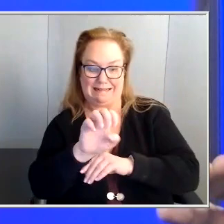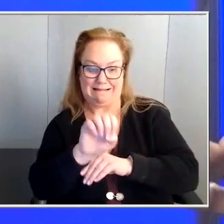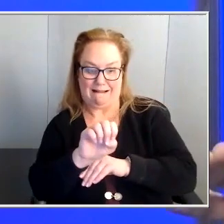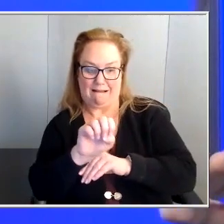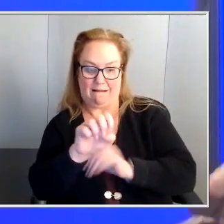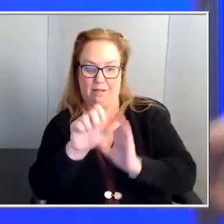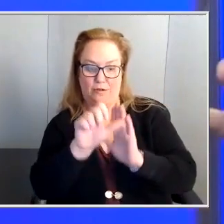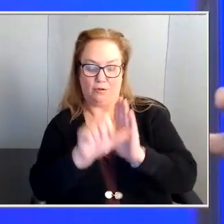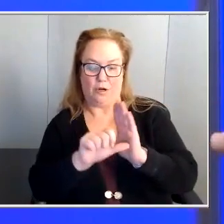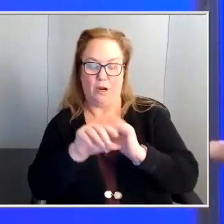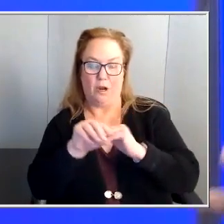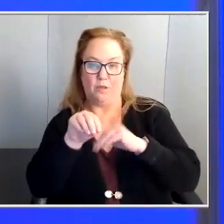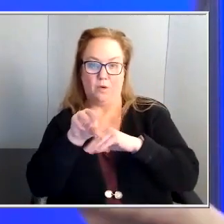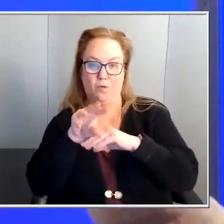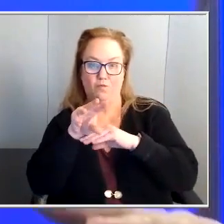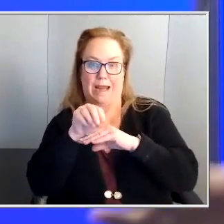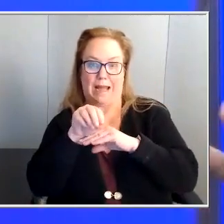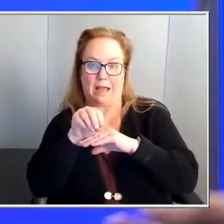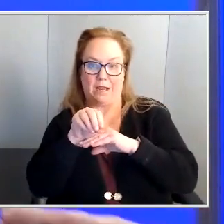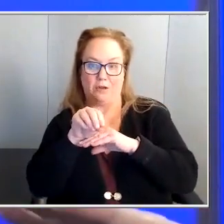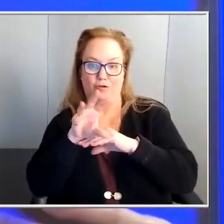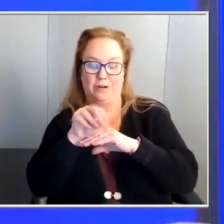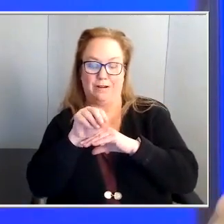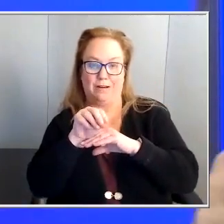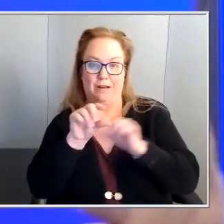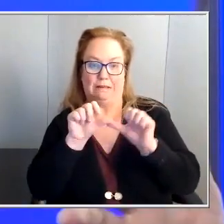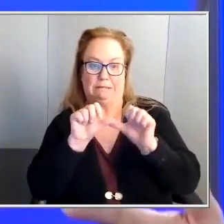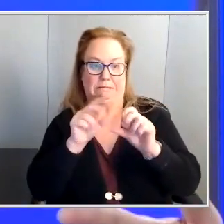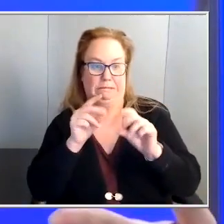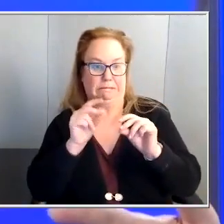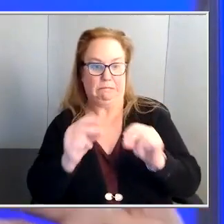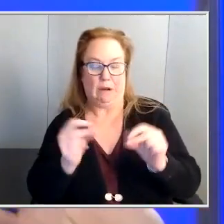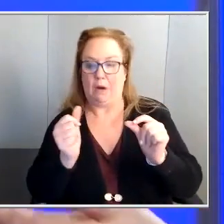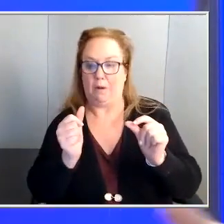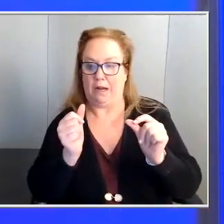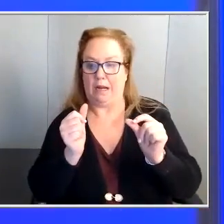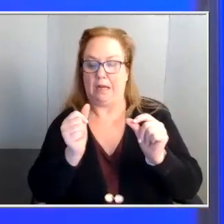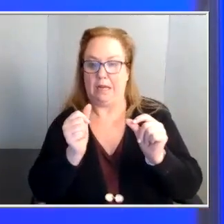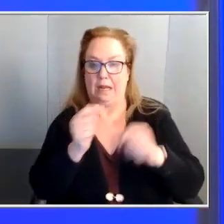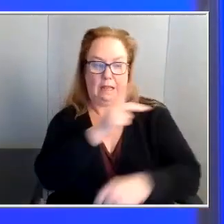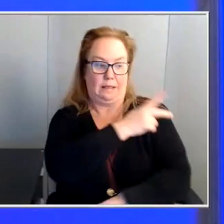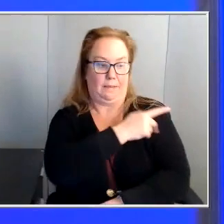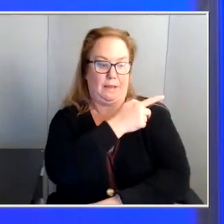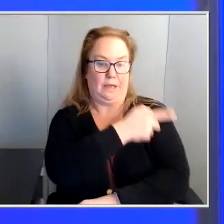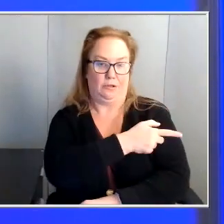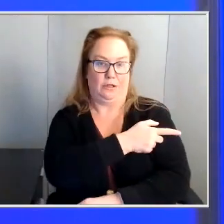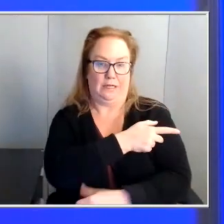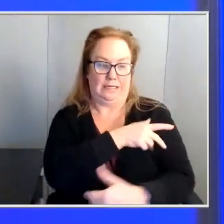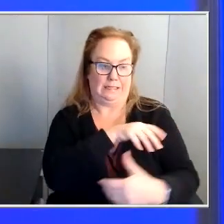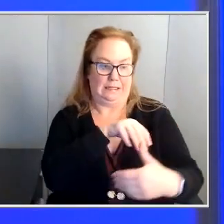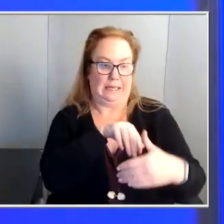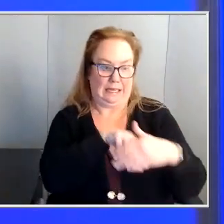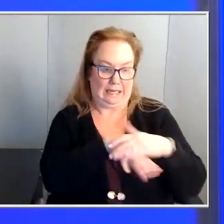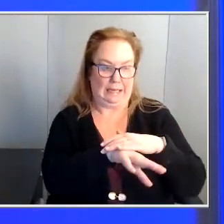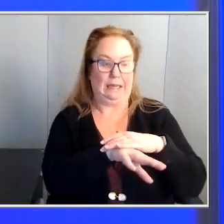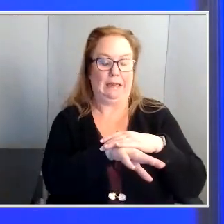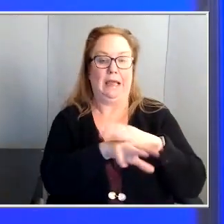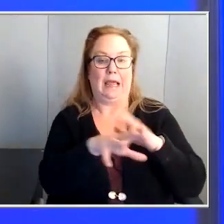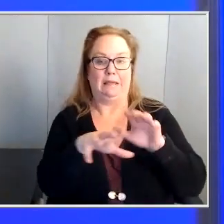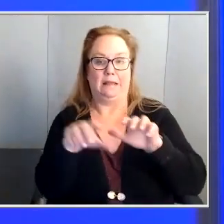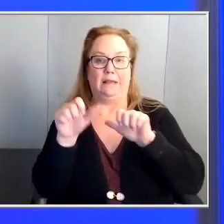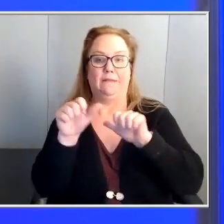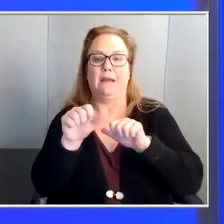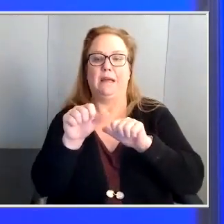the radiation is being delivered immediately while the patient is in and exiting the operating room. The seeds decay over a